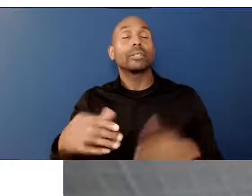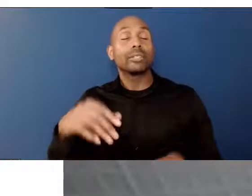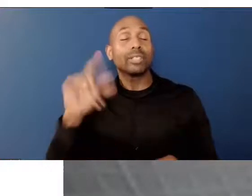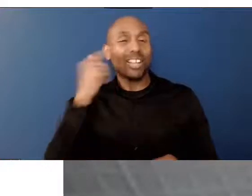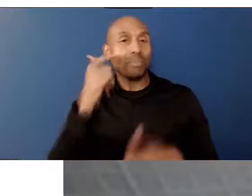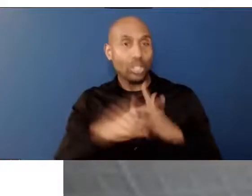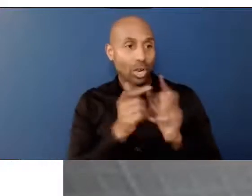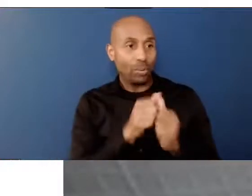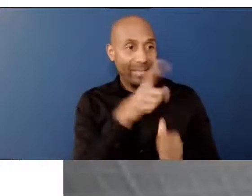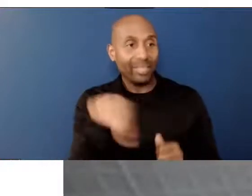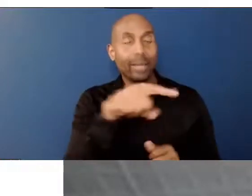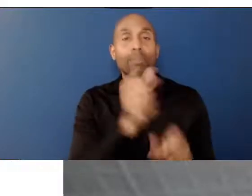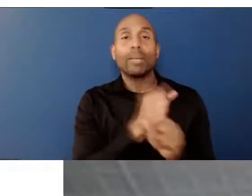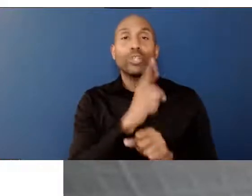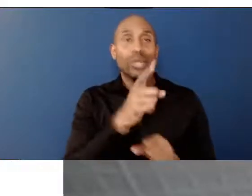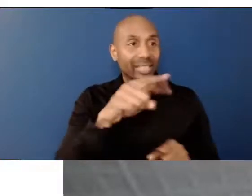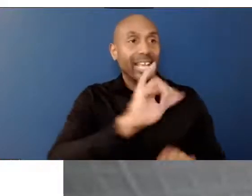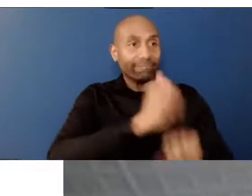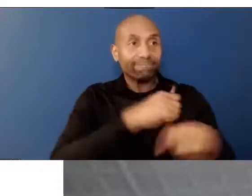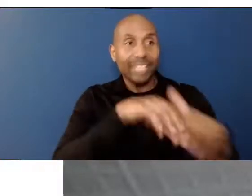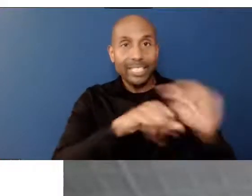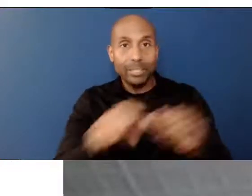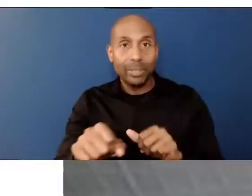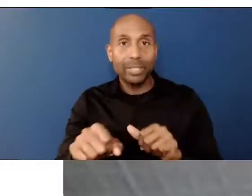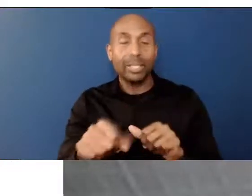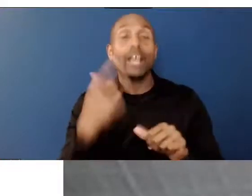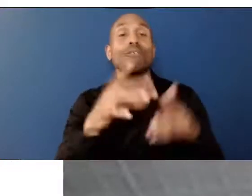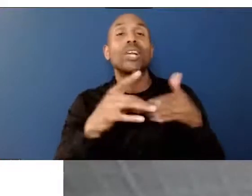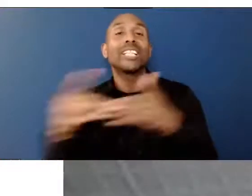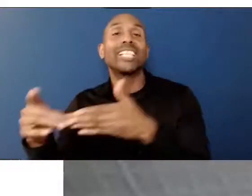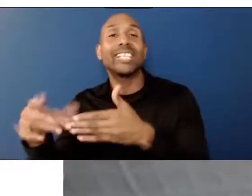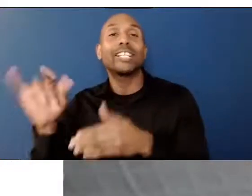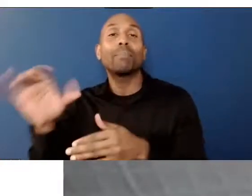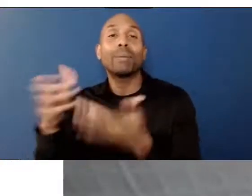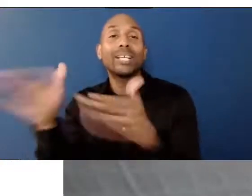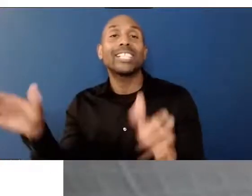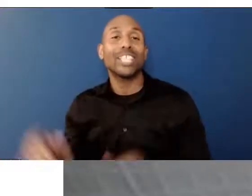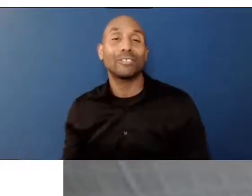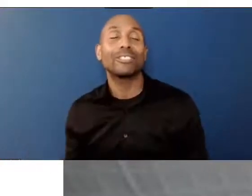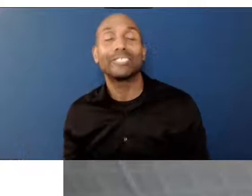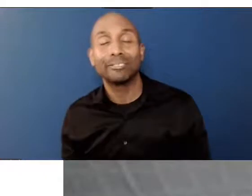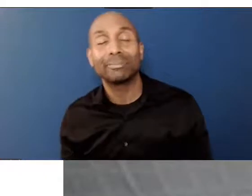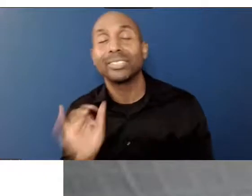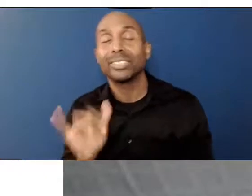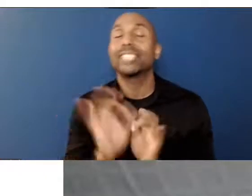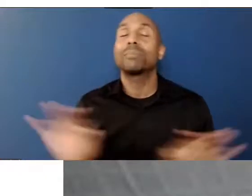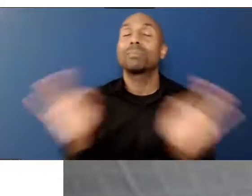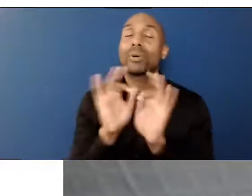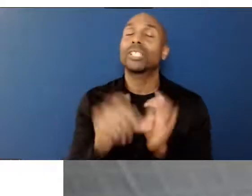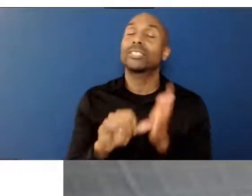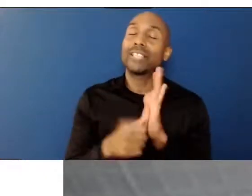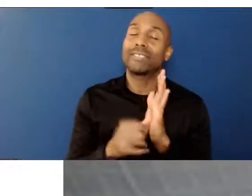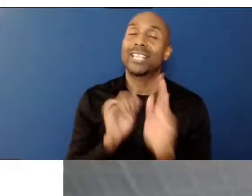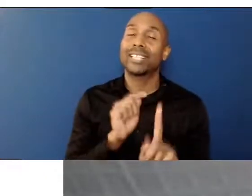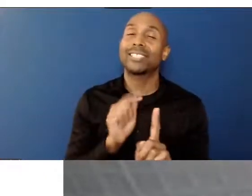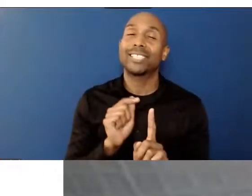that really helps to kind of push home the message that how important this is, and that the government's taking it extremely seriously.